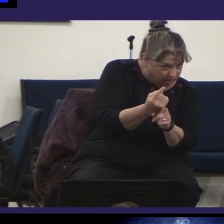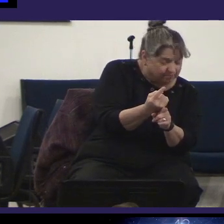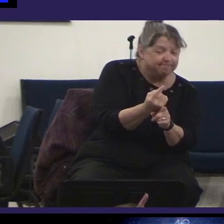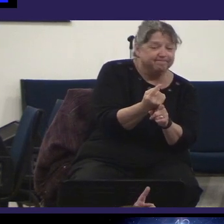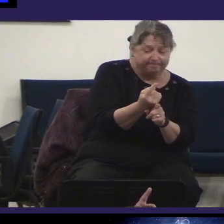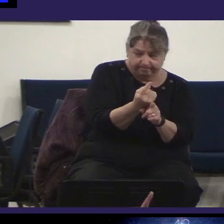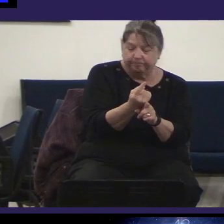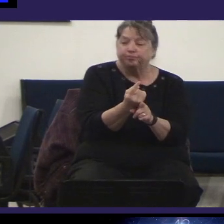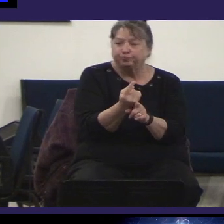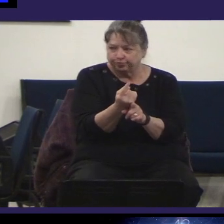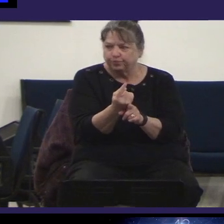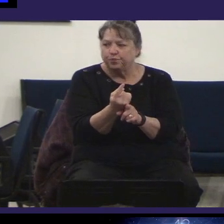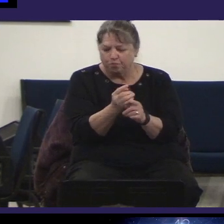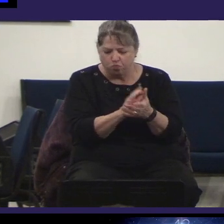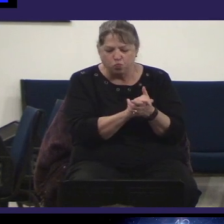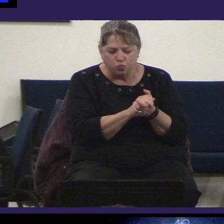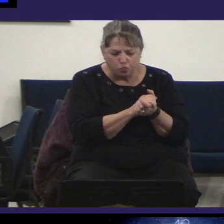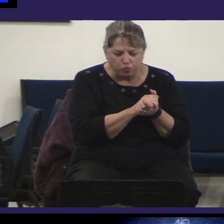And